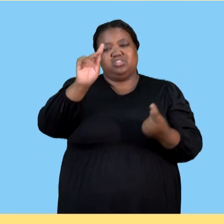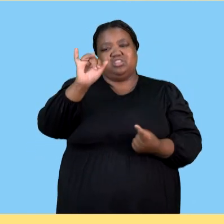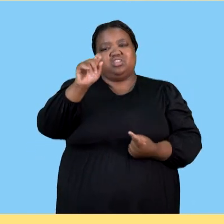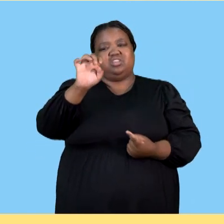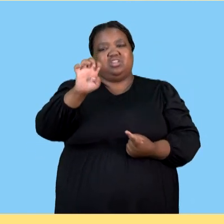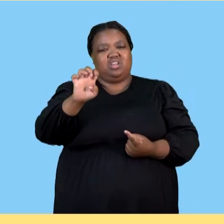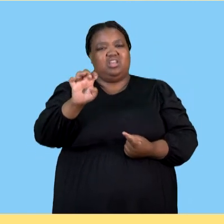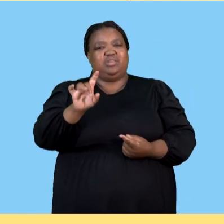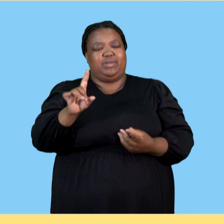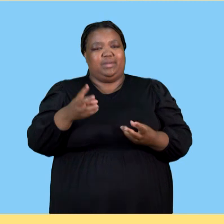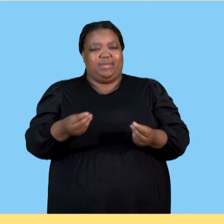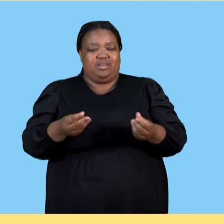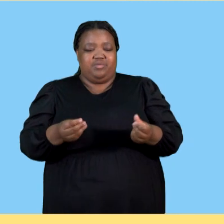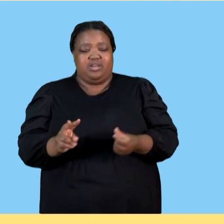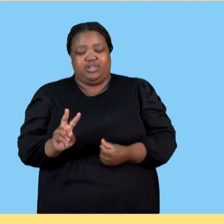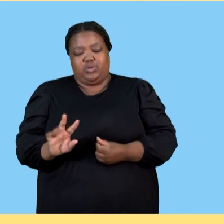kite is